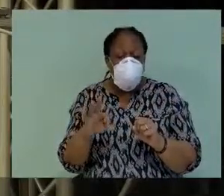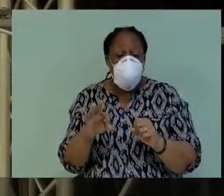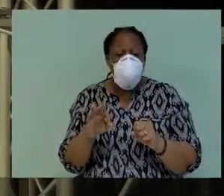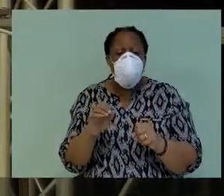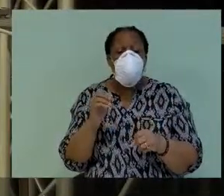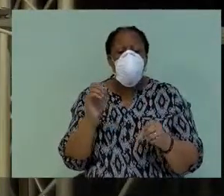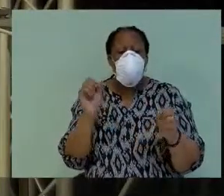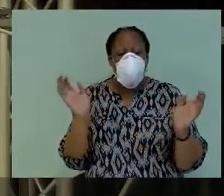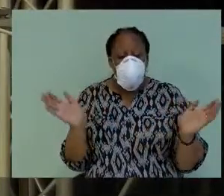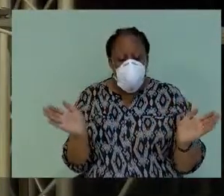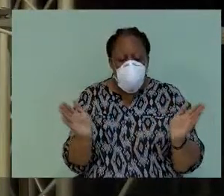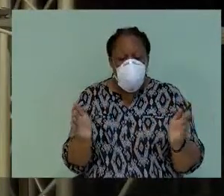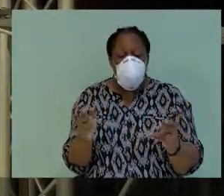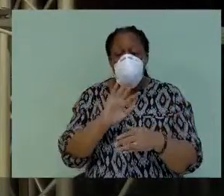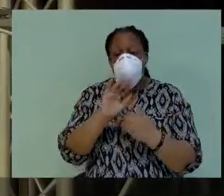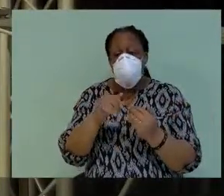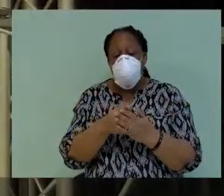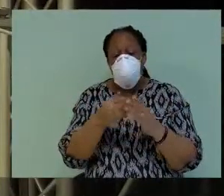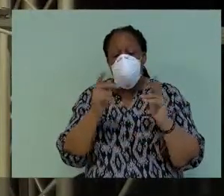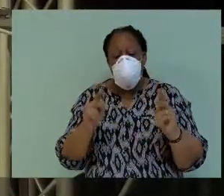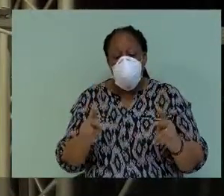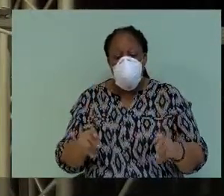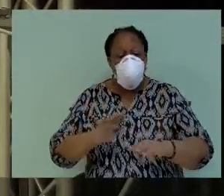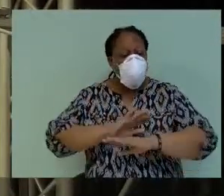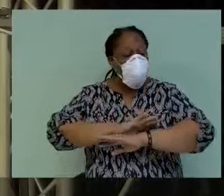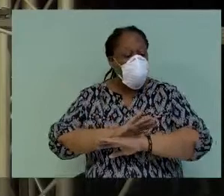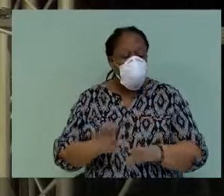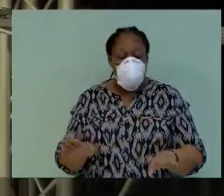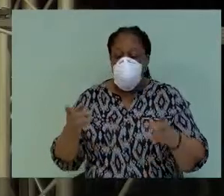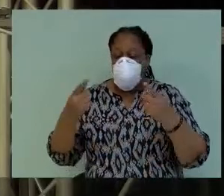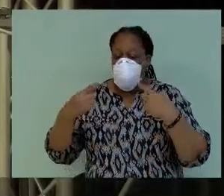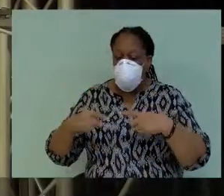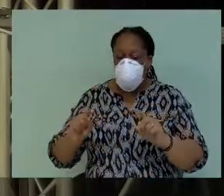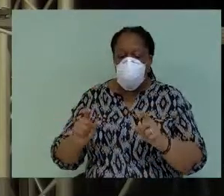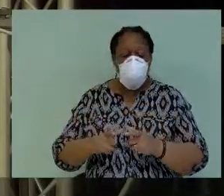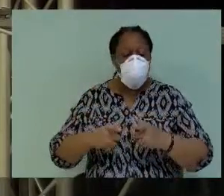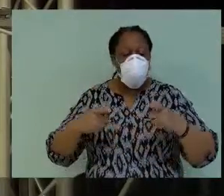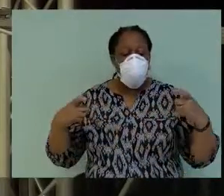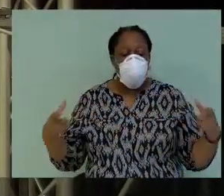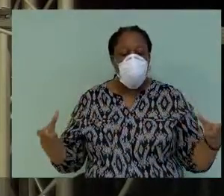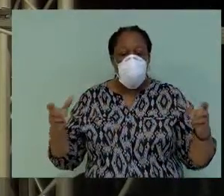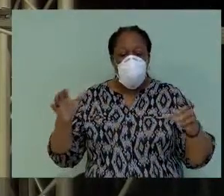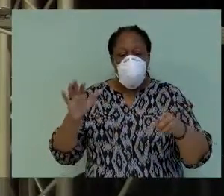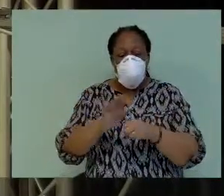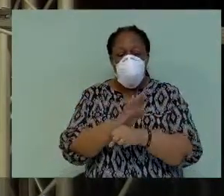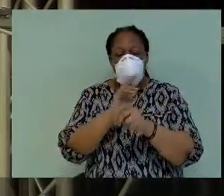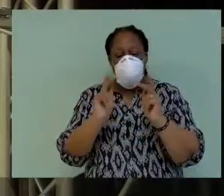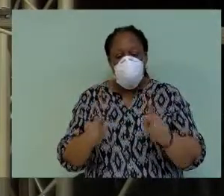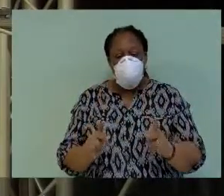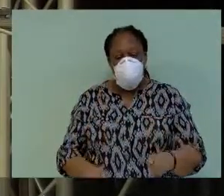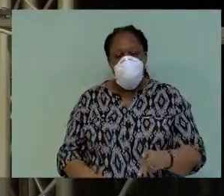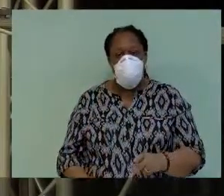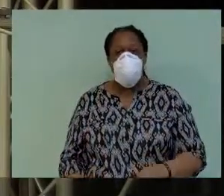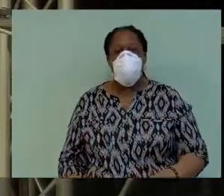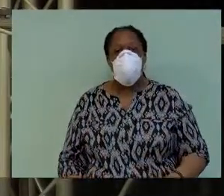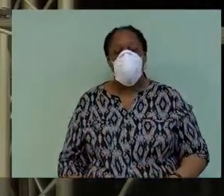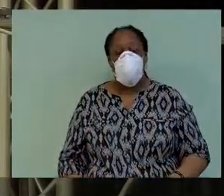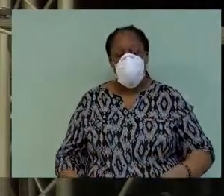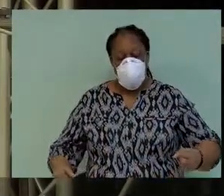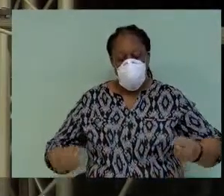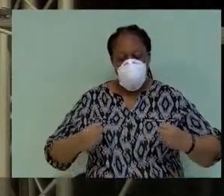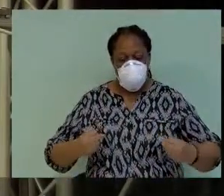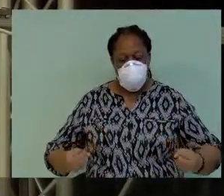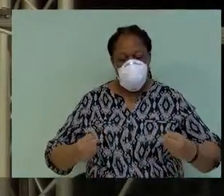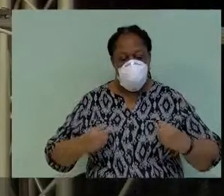are encouraging the population to avoid large crowds. Stay active